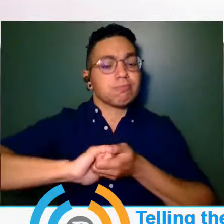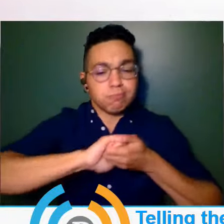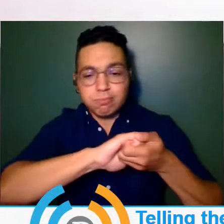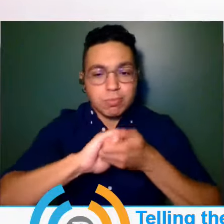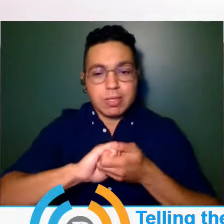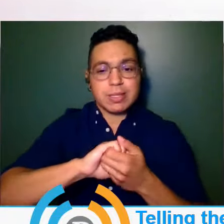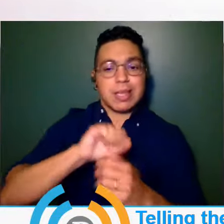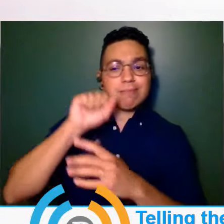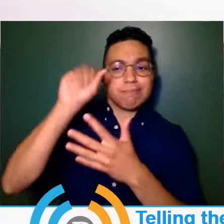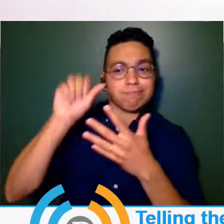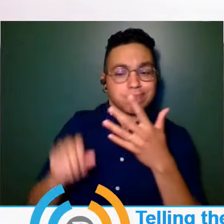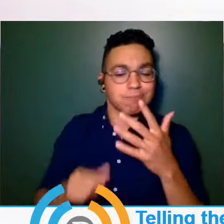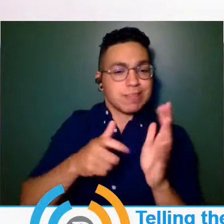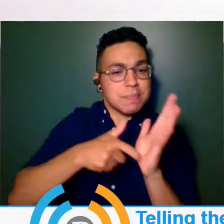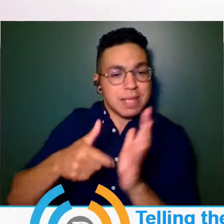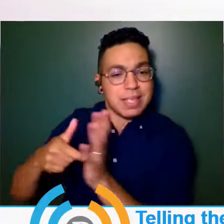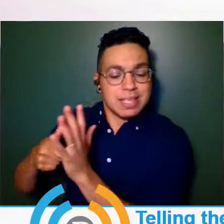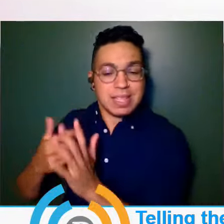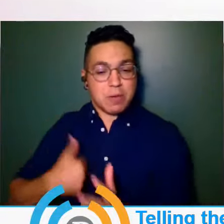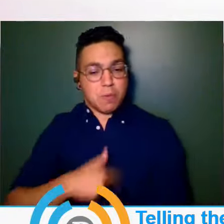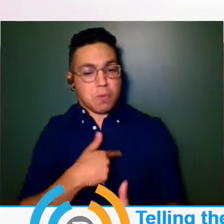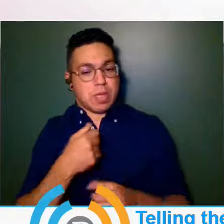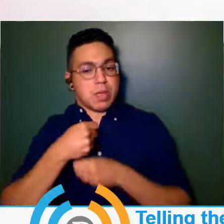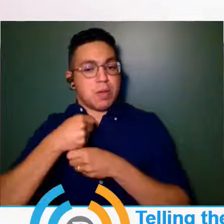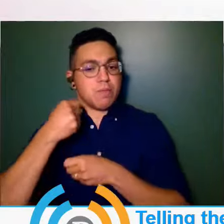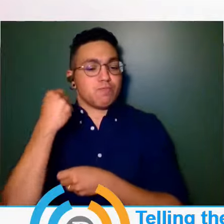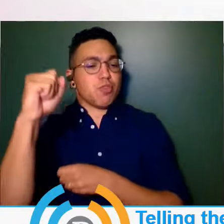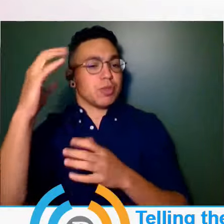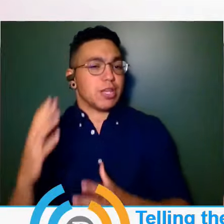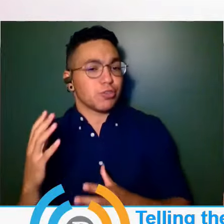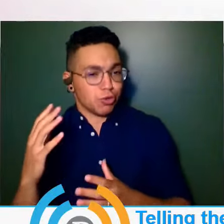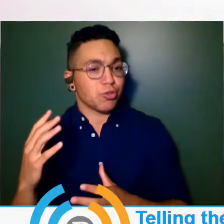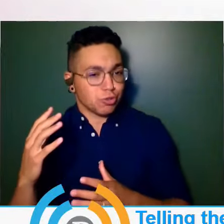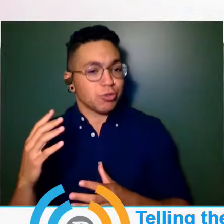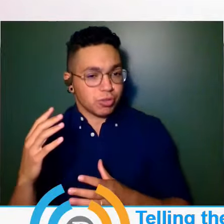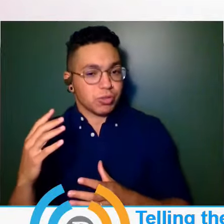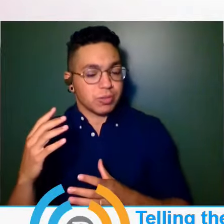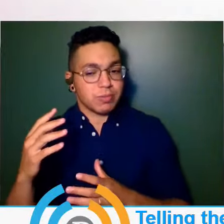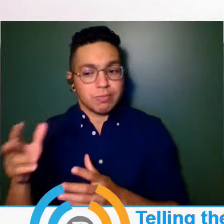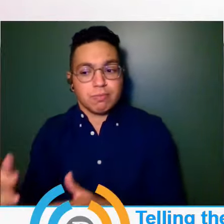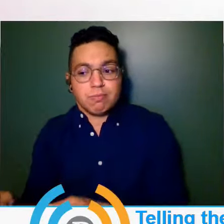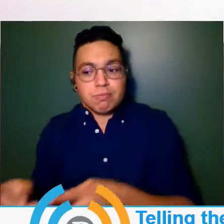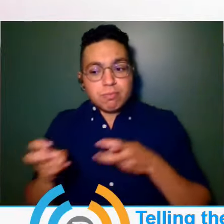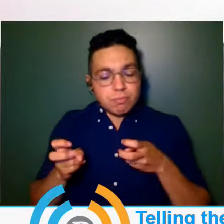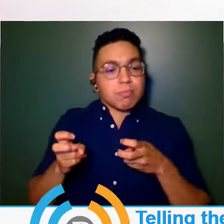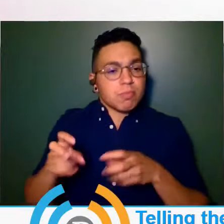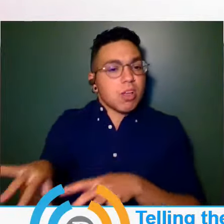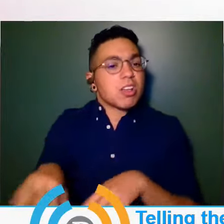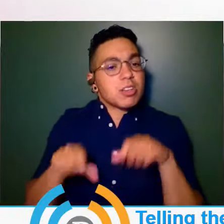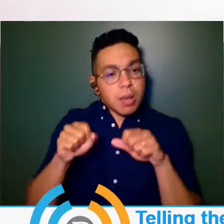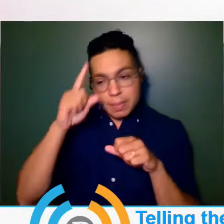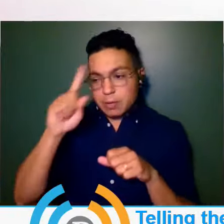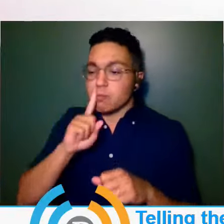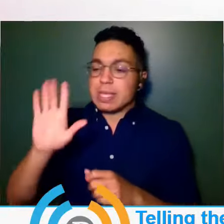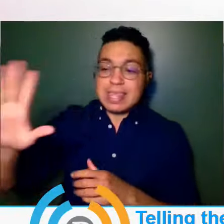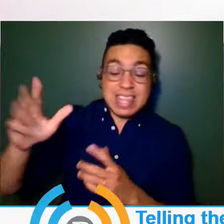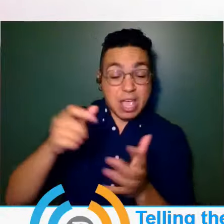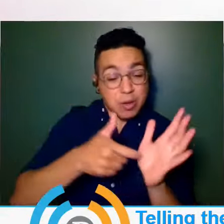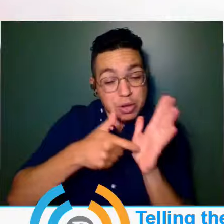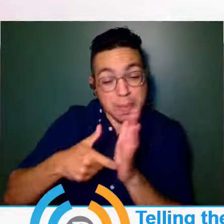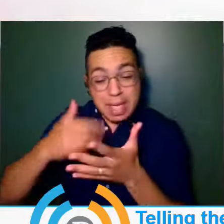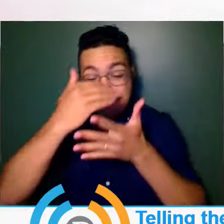a lot of the protesters we ended up just like adopting because it was so their demands were so